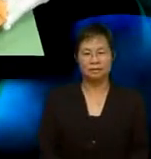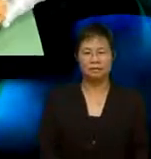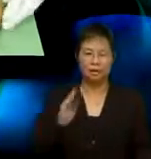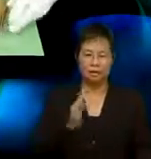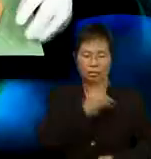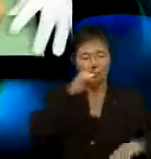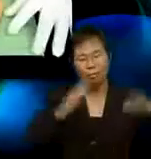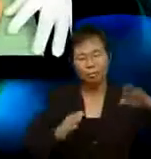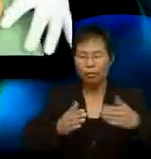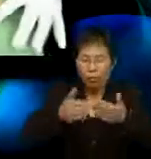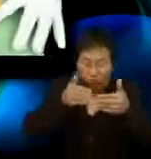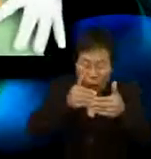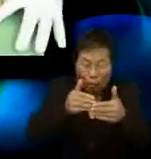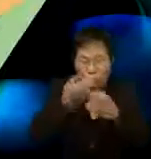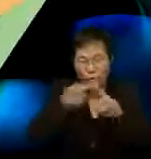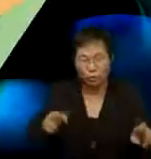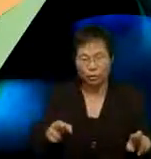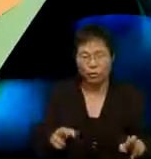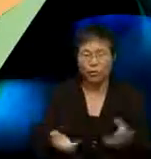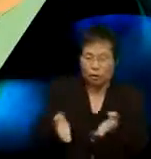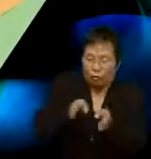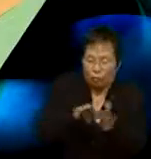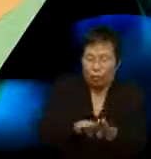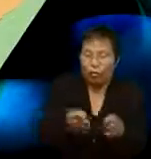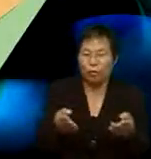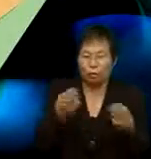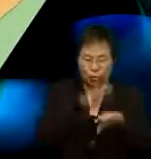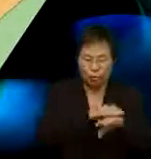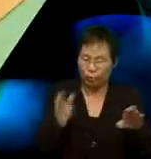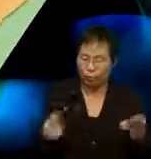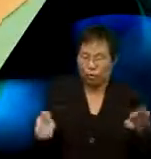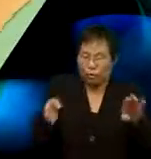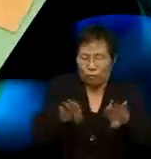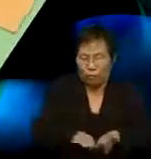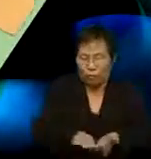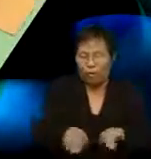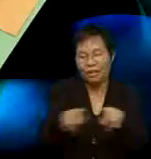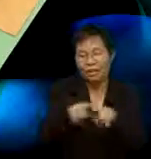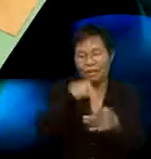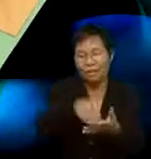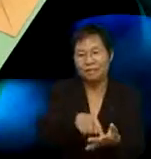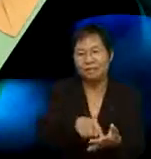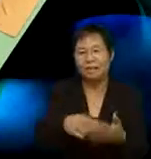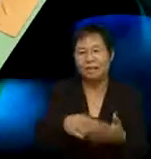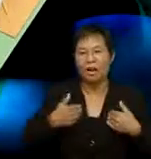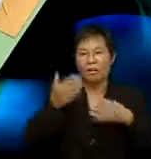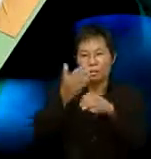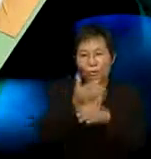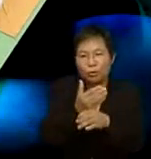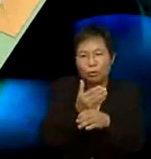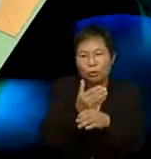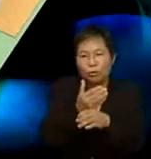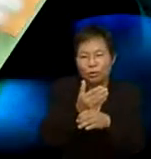Our puppet is almost ready now, as we have to fold both sides like this to have the small